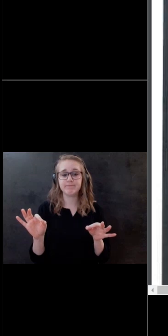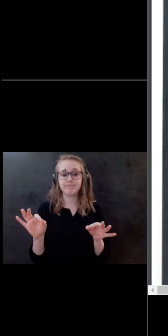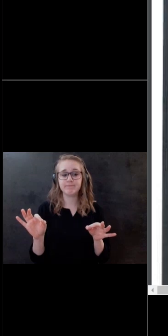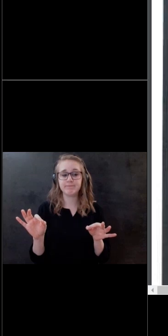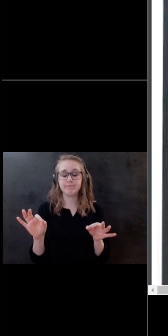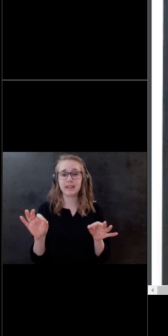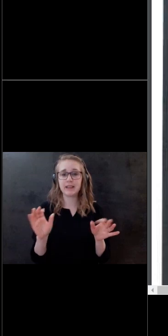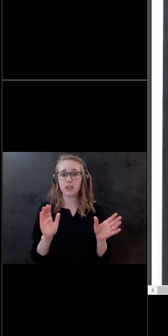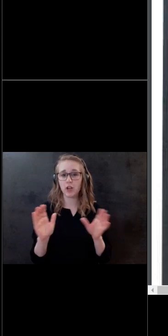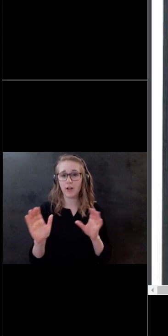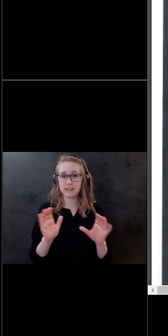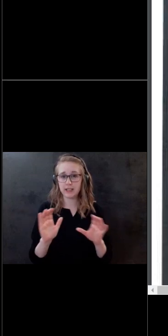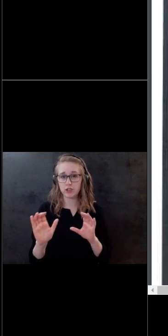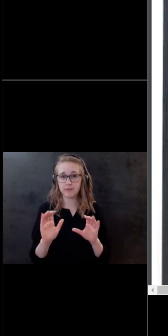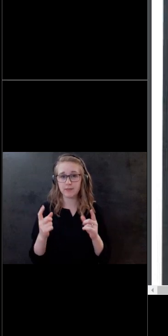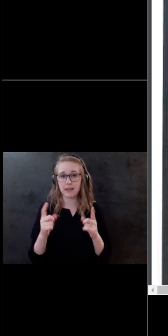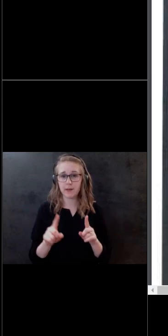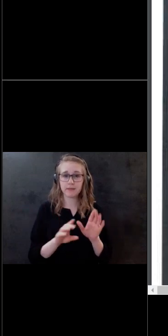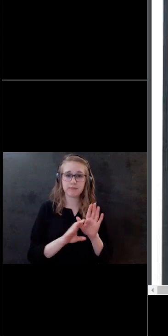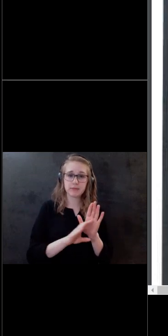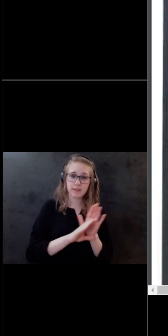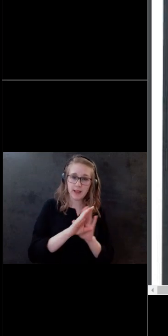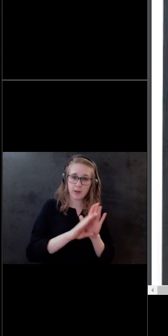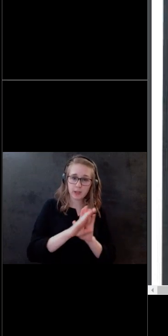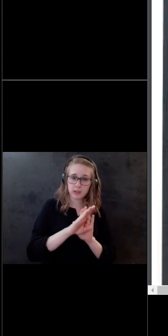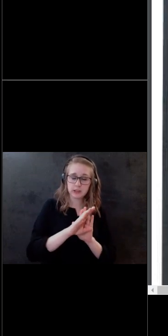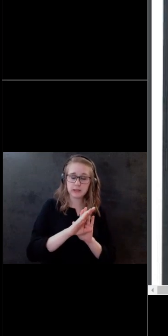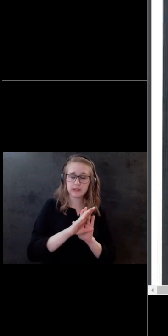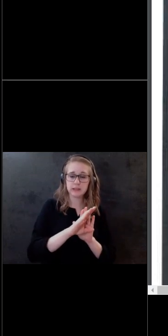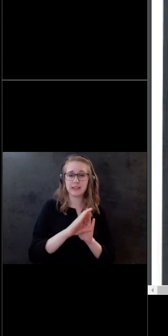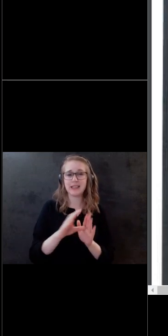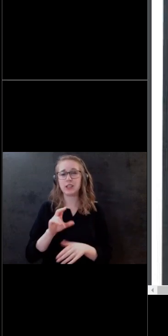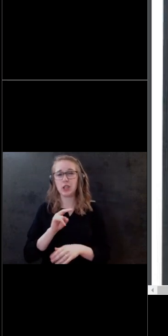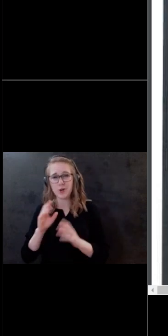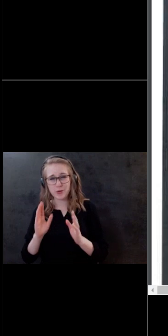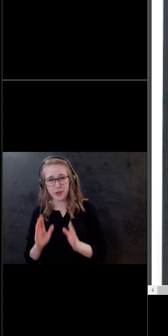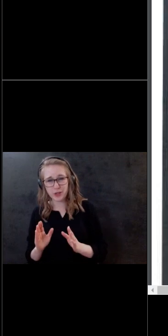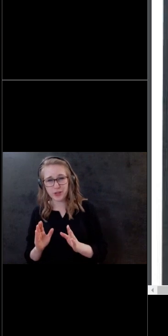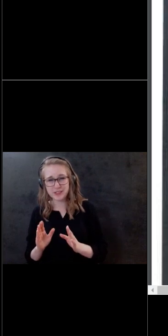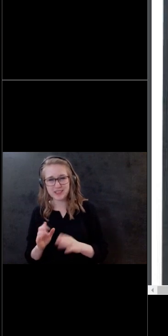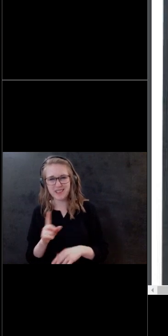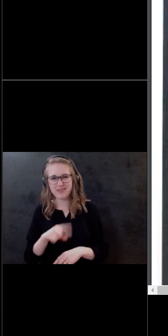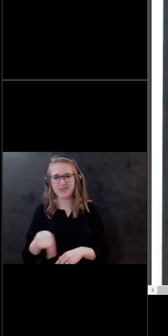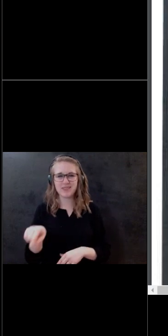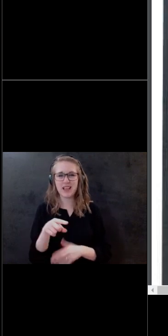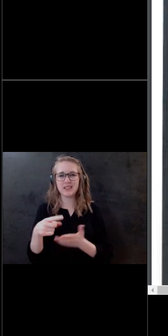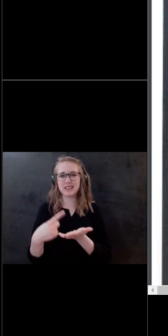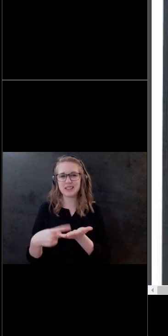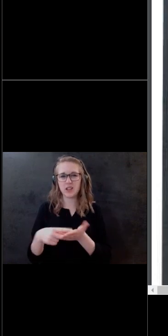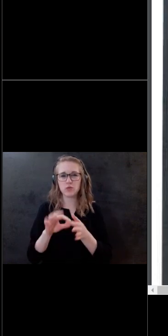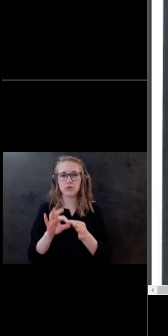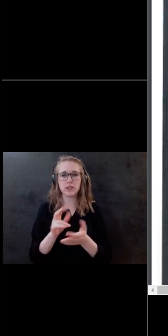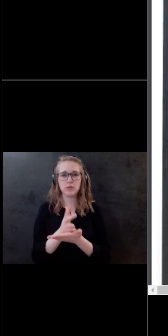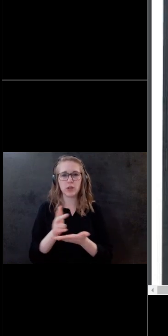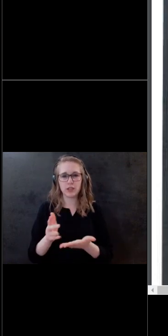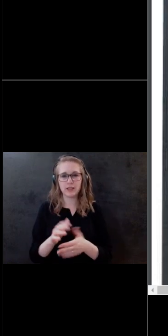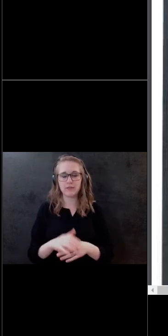the developers and the owners to have the discussion about parking